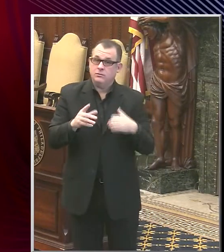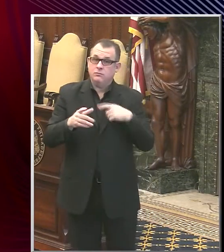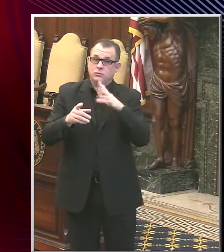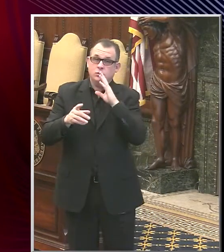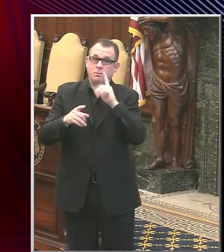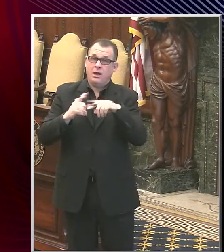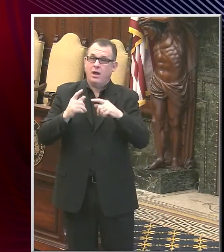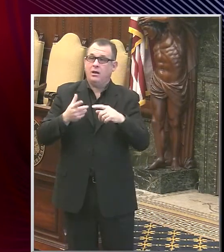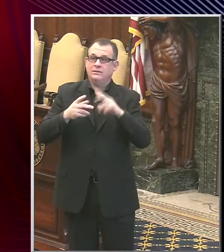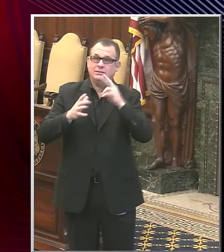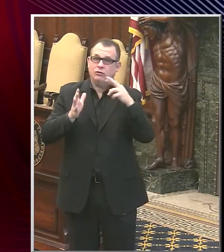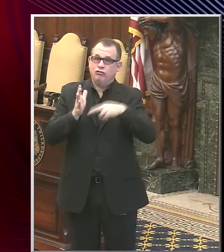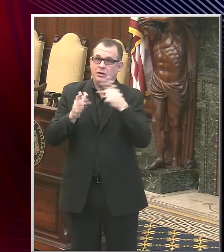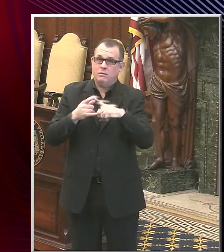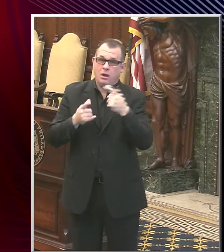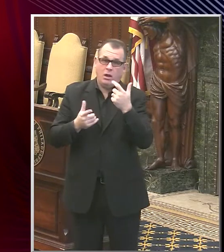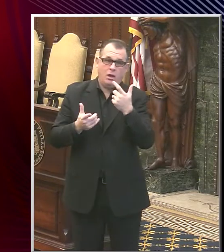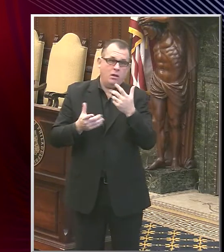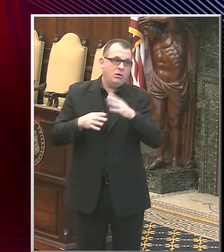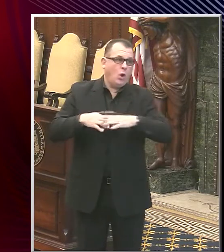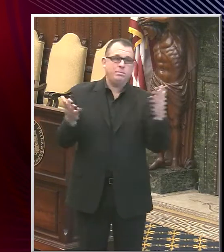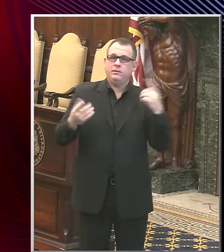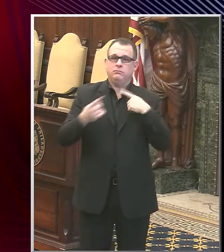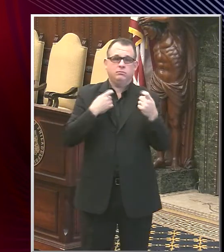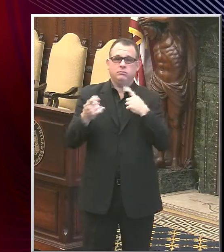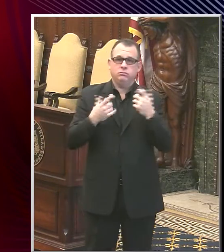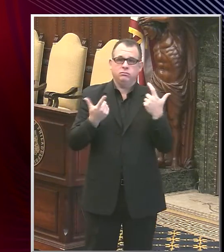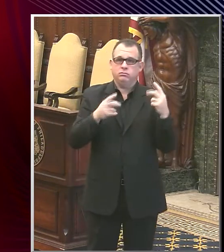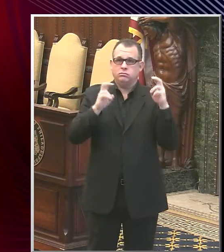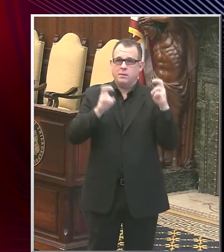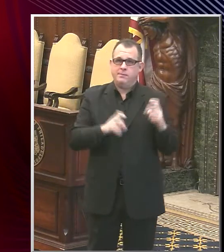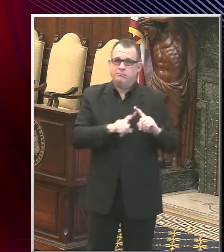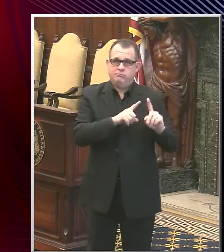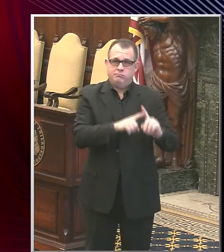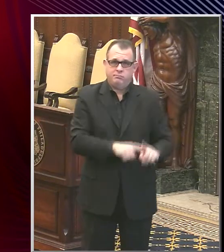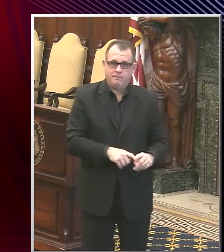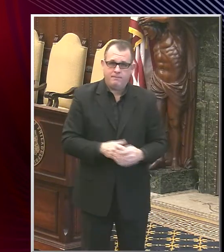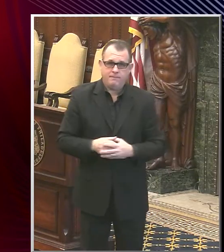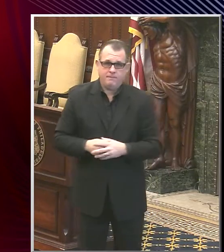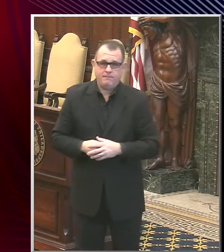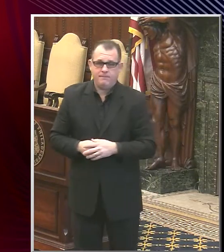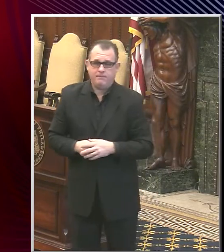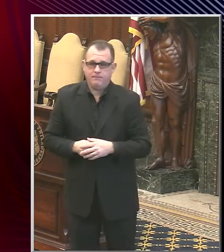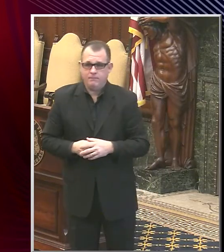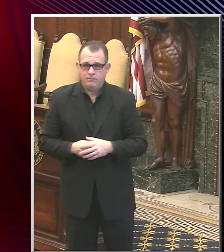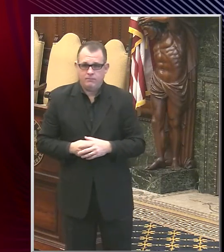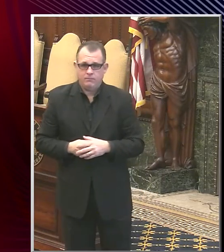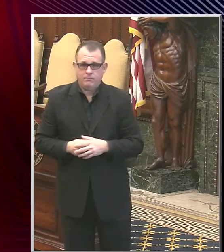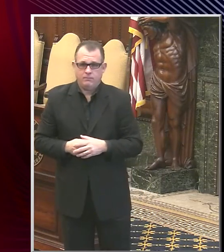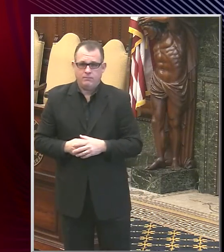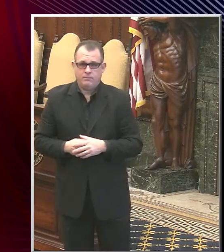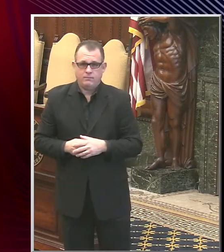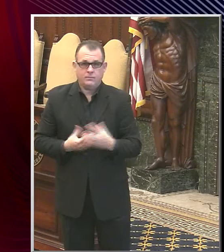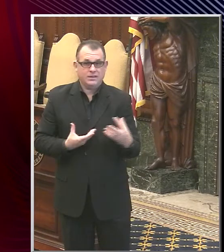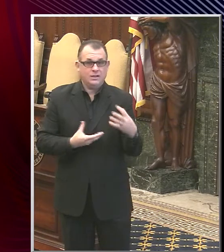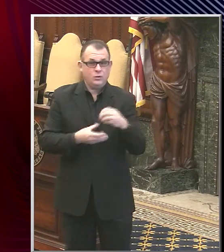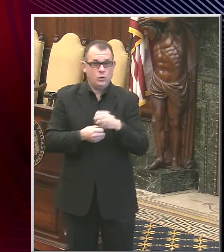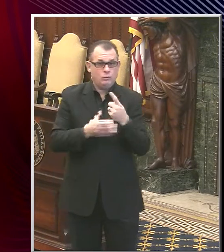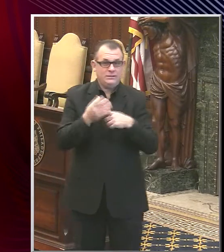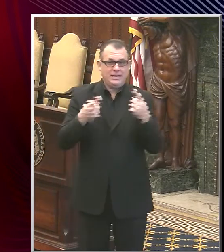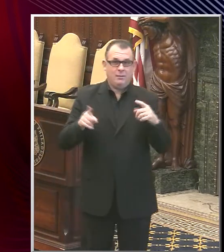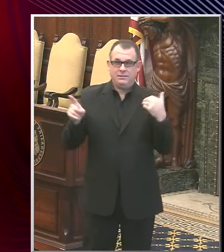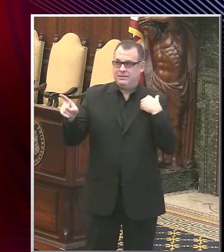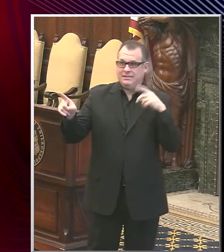go to a second round, and at that point we would be able to take questions on other topics, including matters unfolding